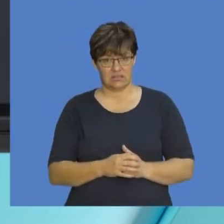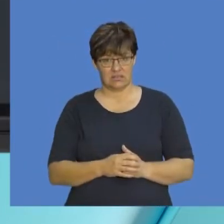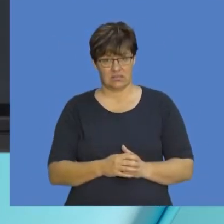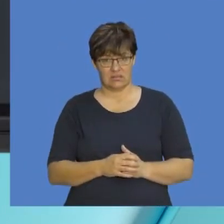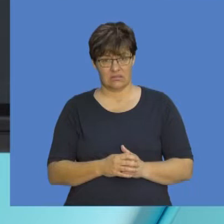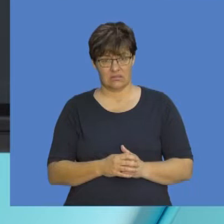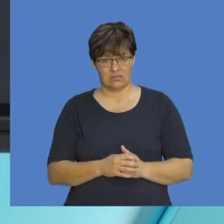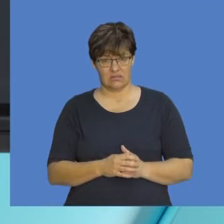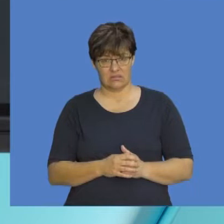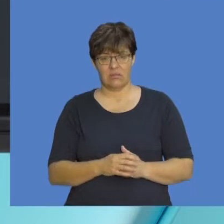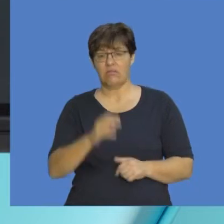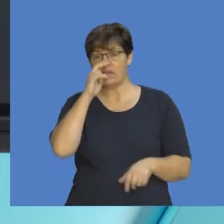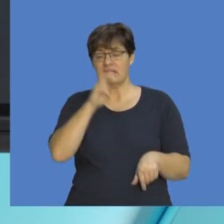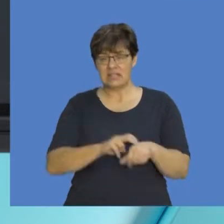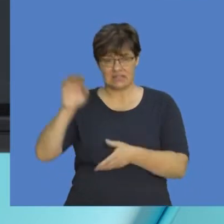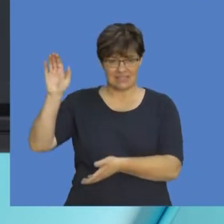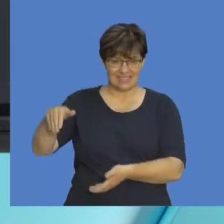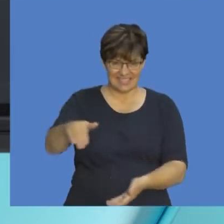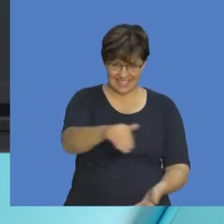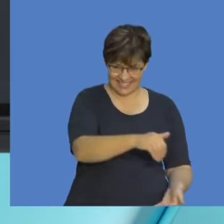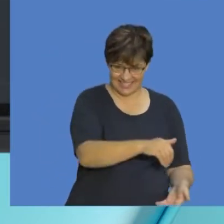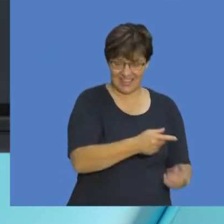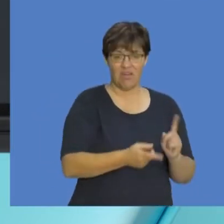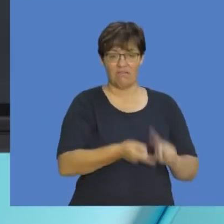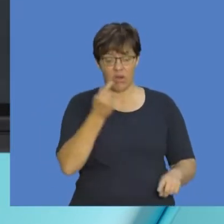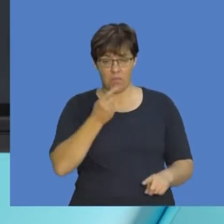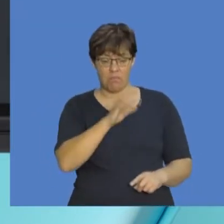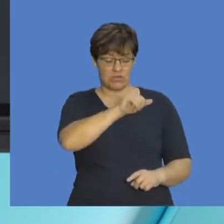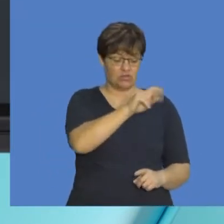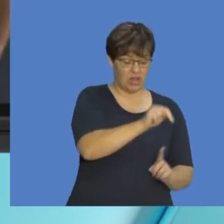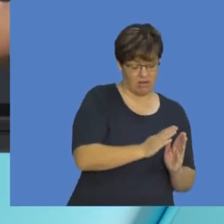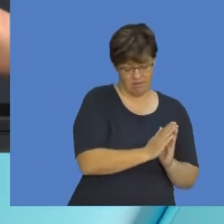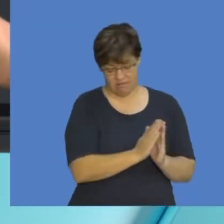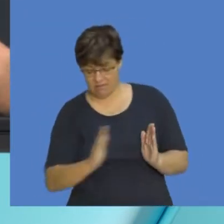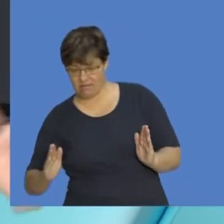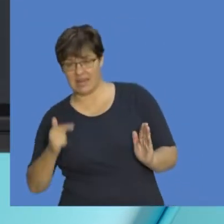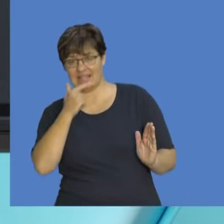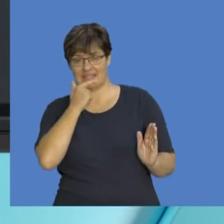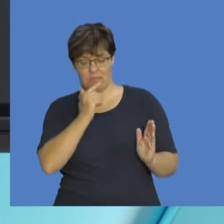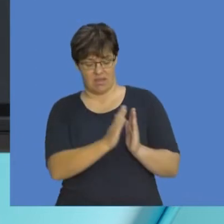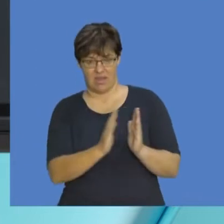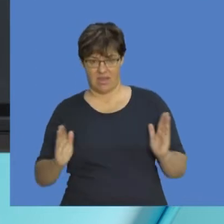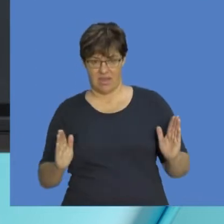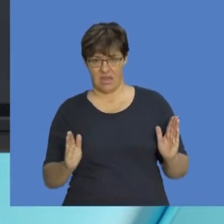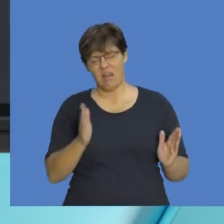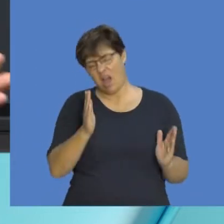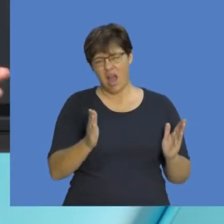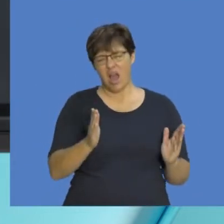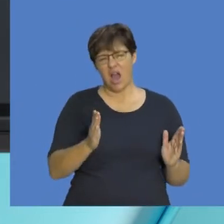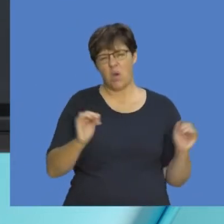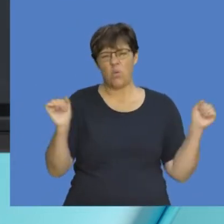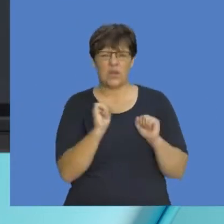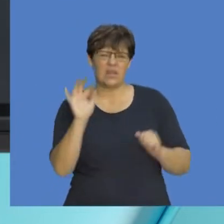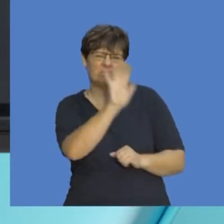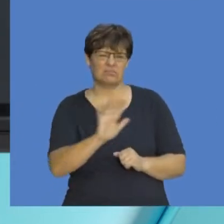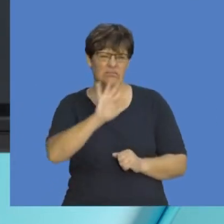winter, I have to collect data from January to December, and I know our winter is around June, somewhere